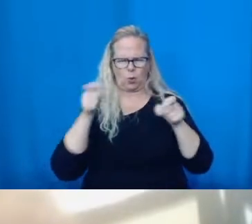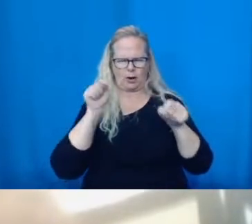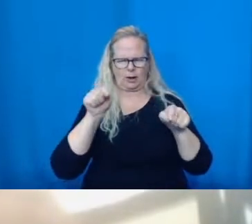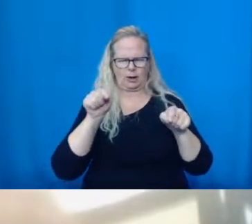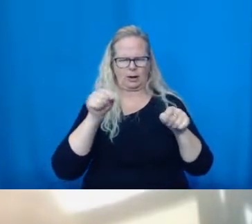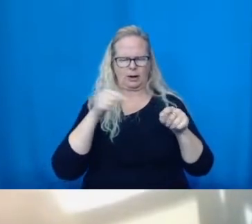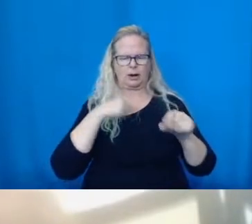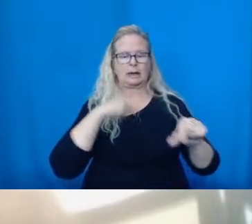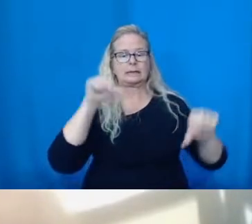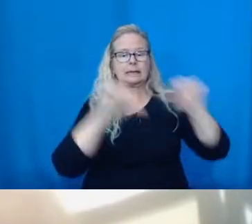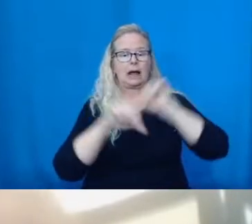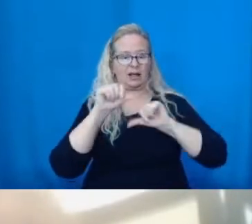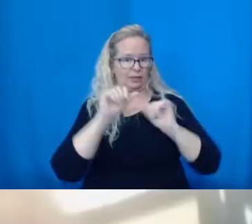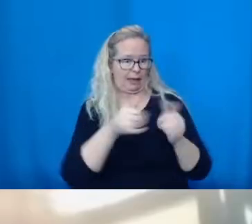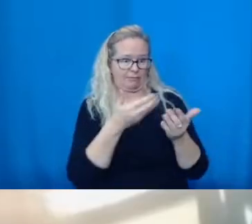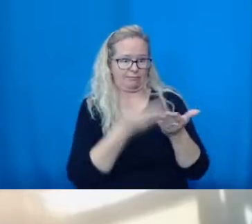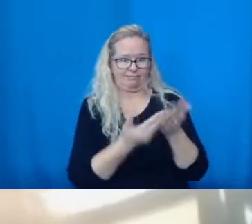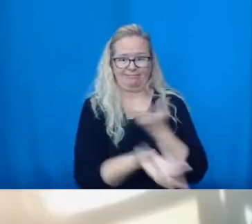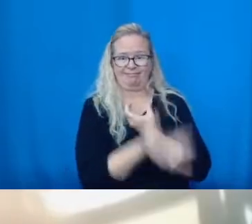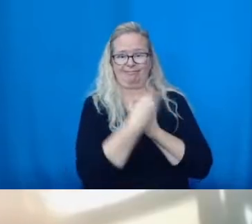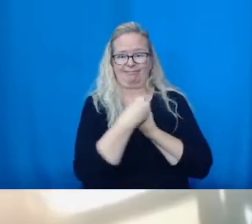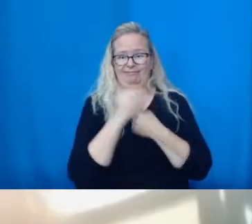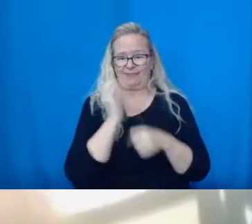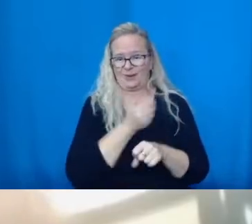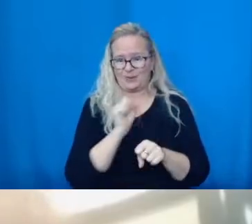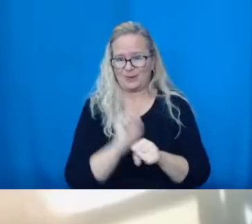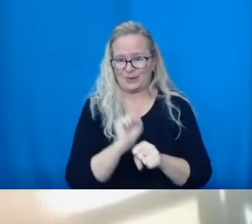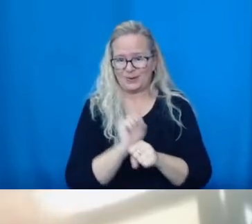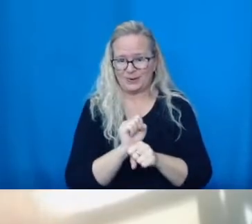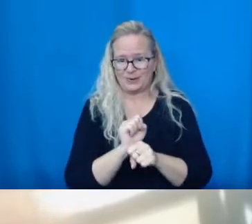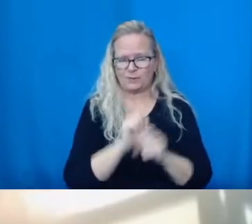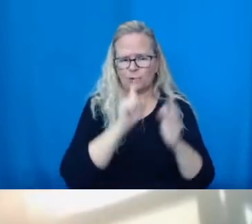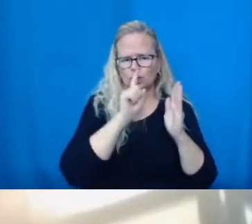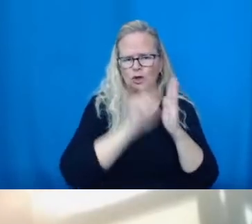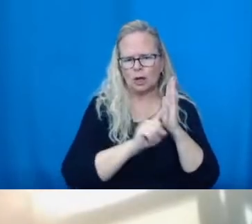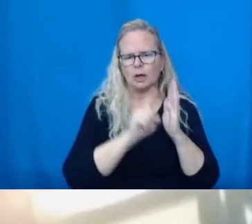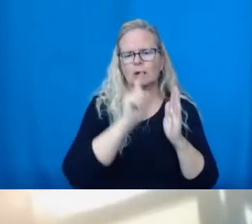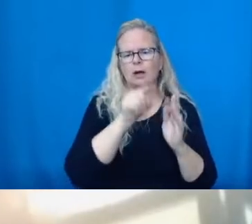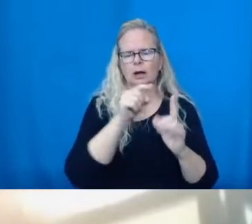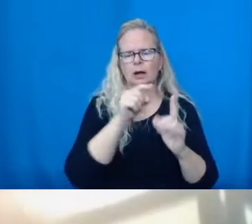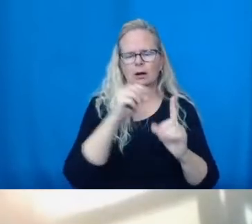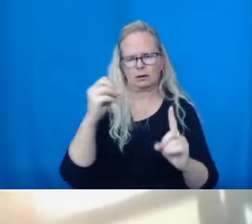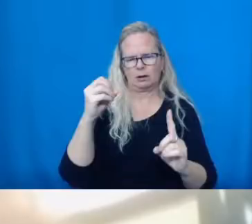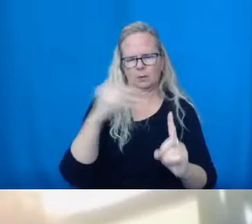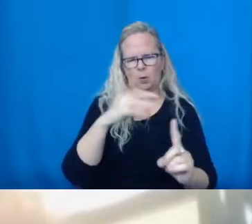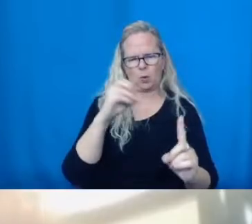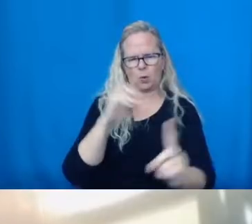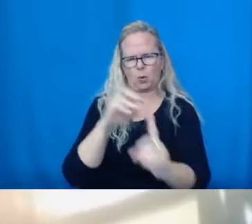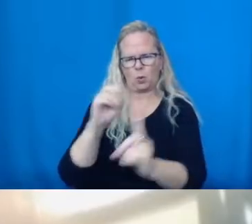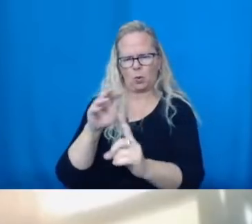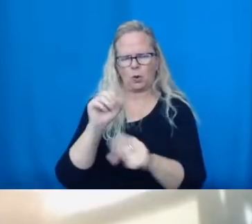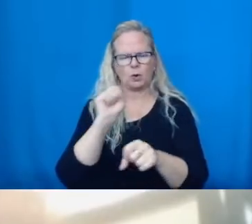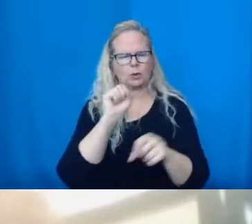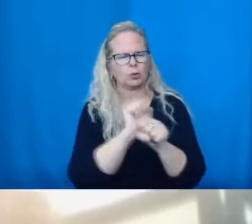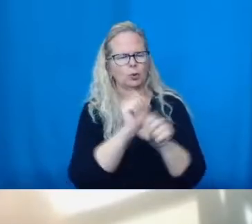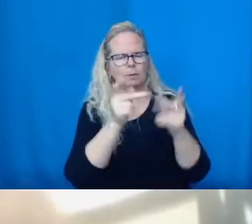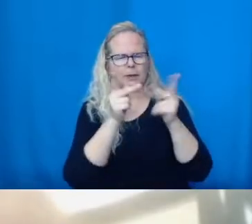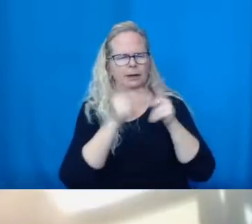in workplaces. But our science is actually translatable to this situation as well for the